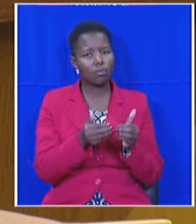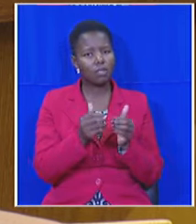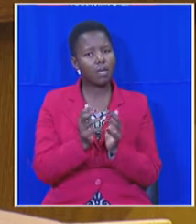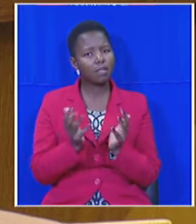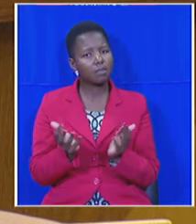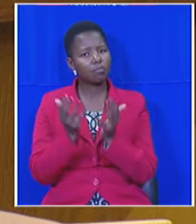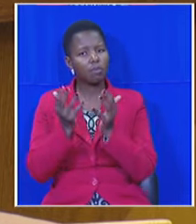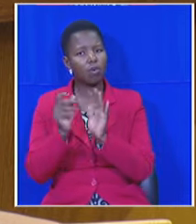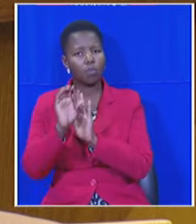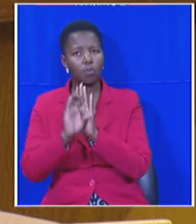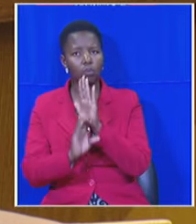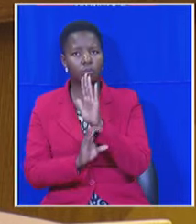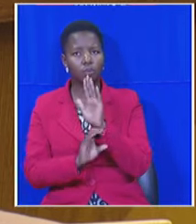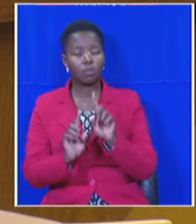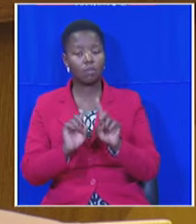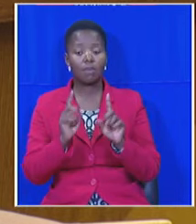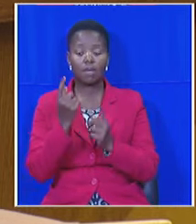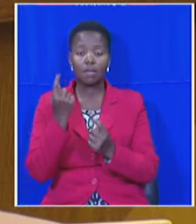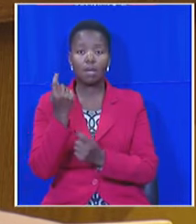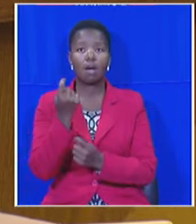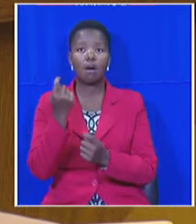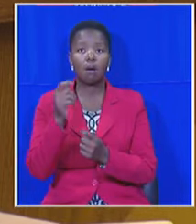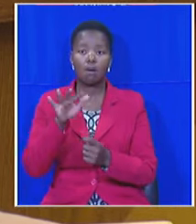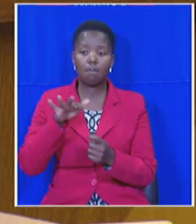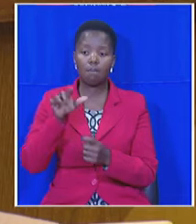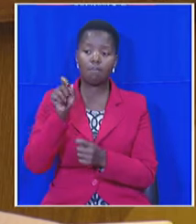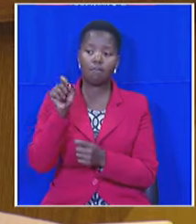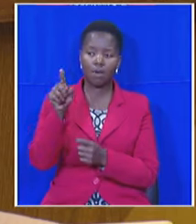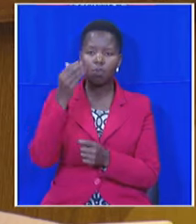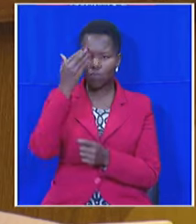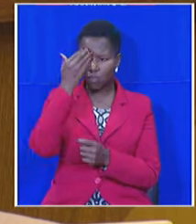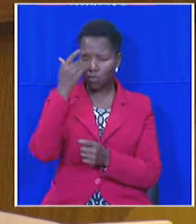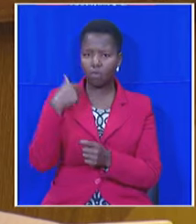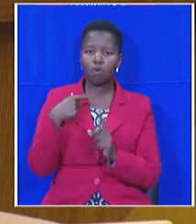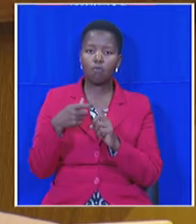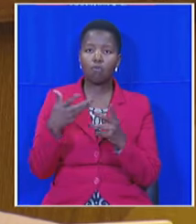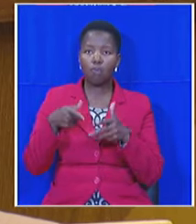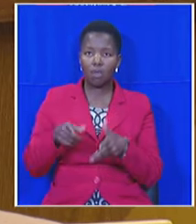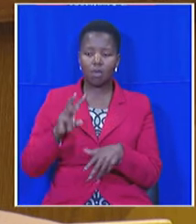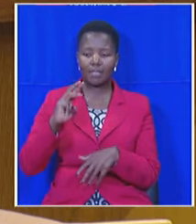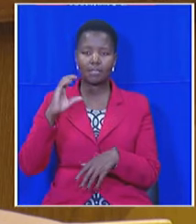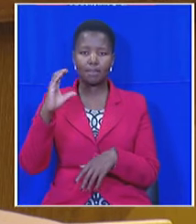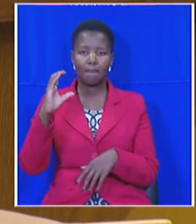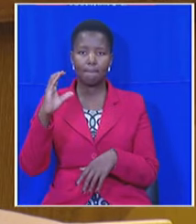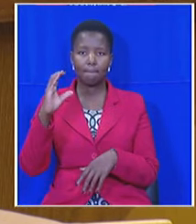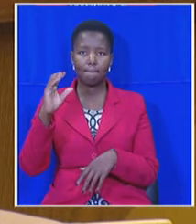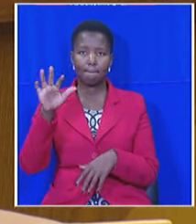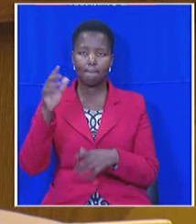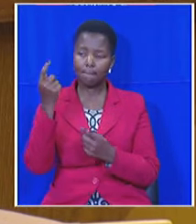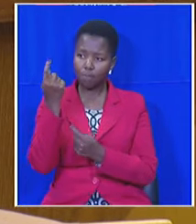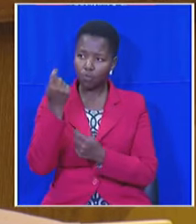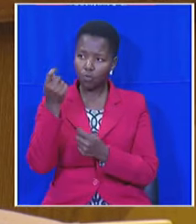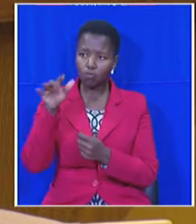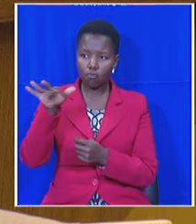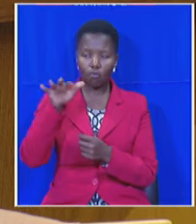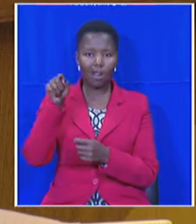constitution. But sibuya lapha emaplazini khona la Western Cape. Lapha abantu bakithi abajutshelwa khona amanzi.